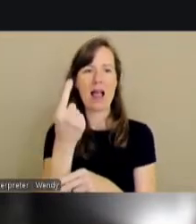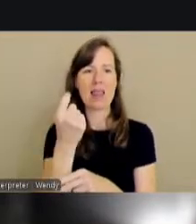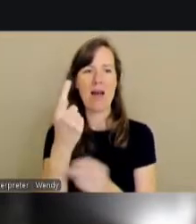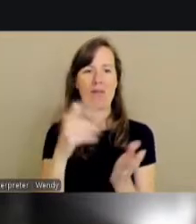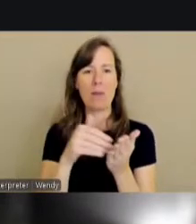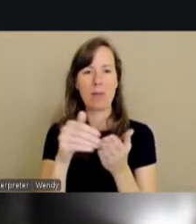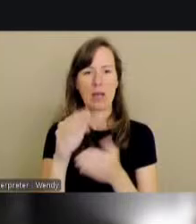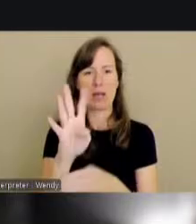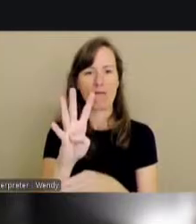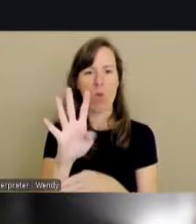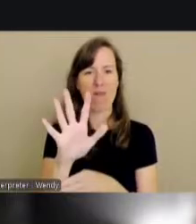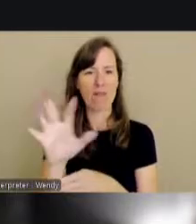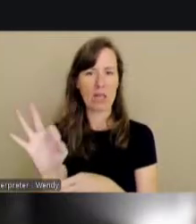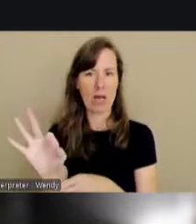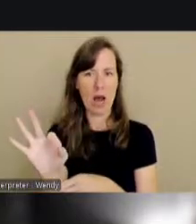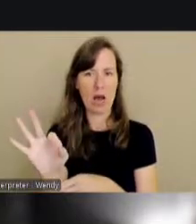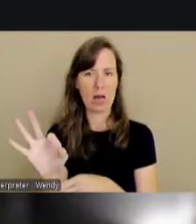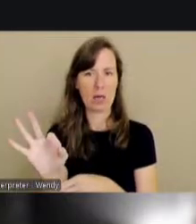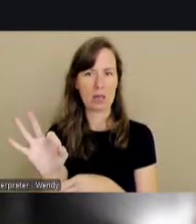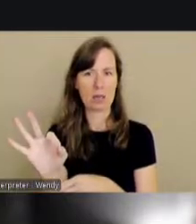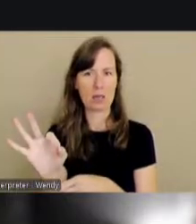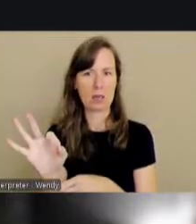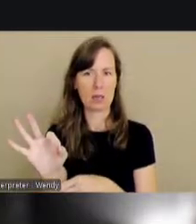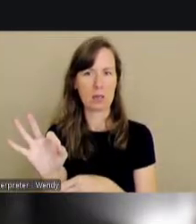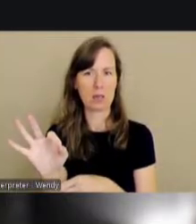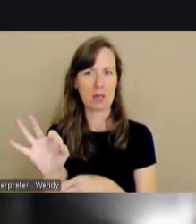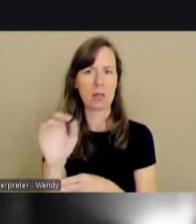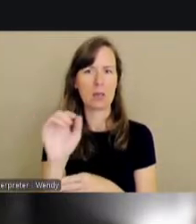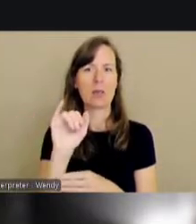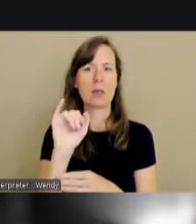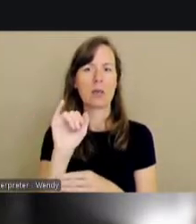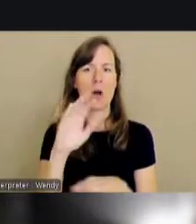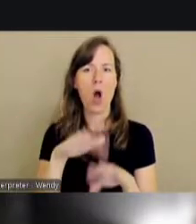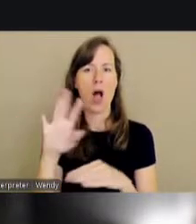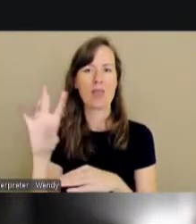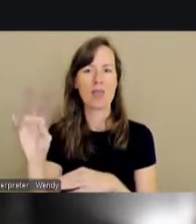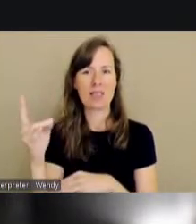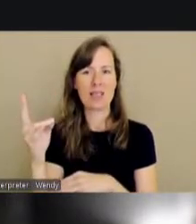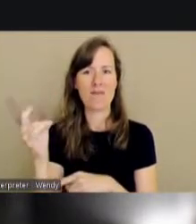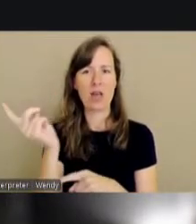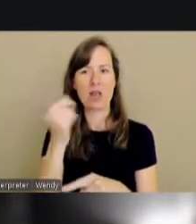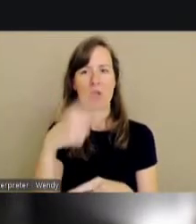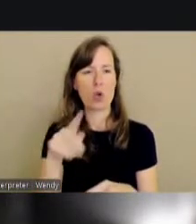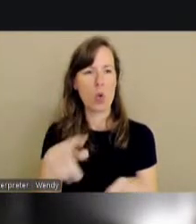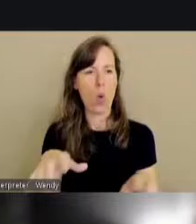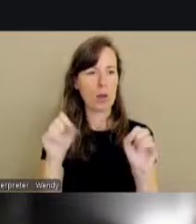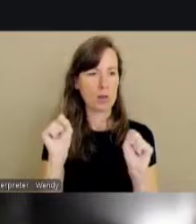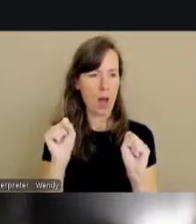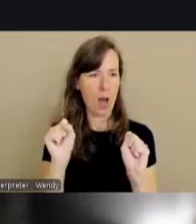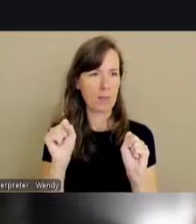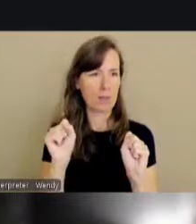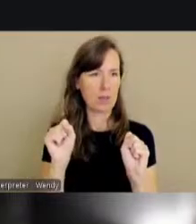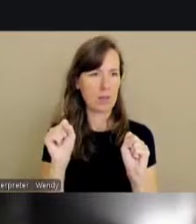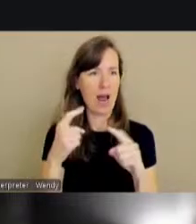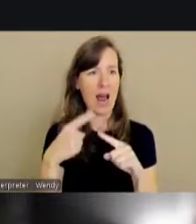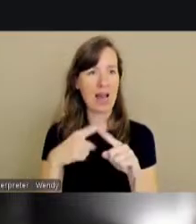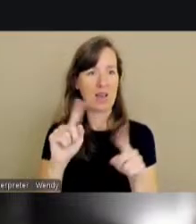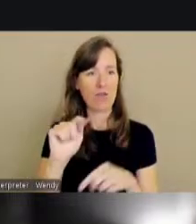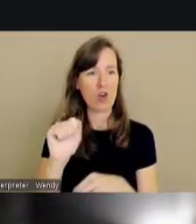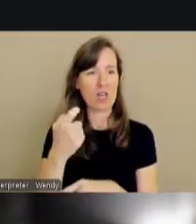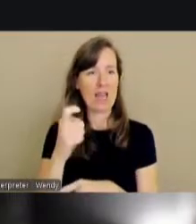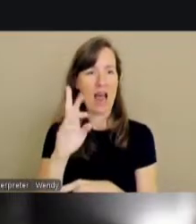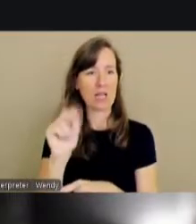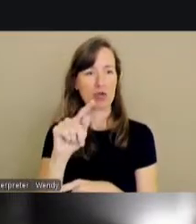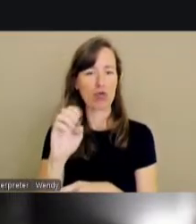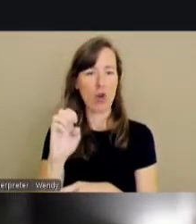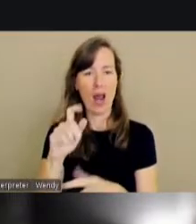And then if we on the 7th, we all adopt a different tax rate, I think